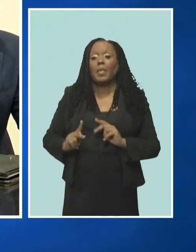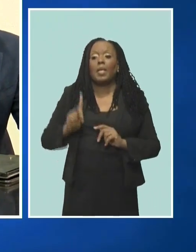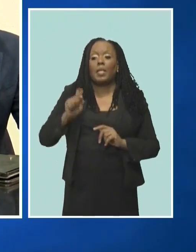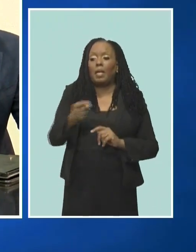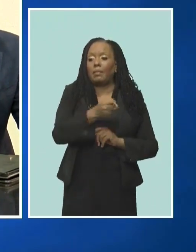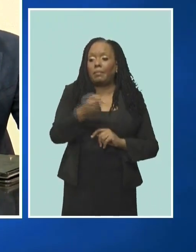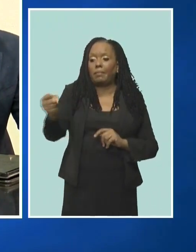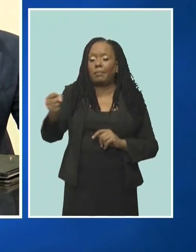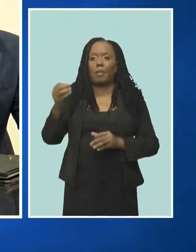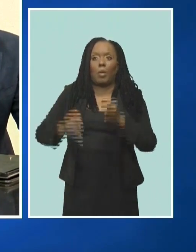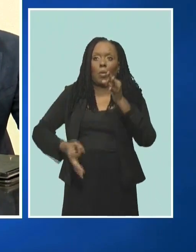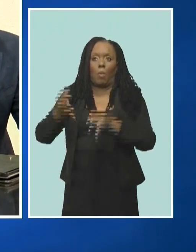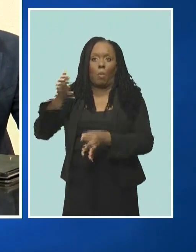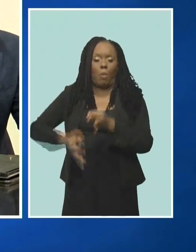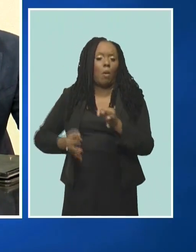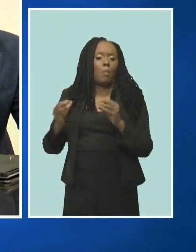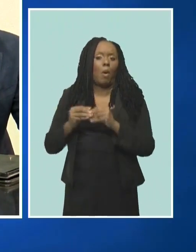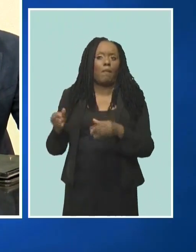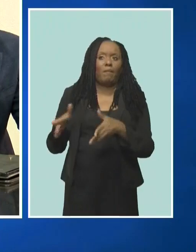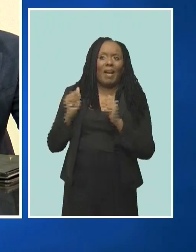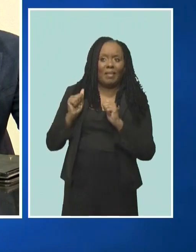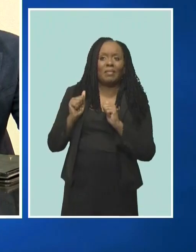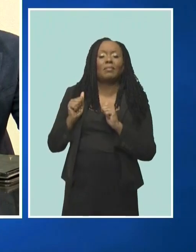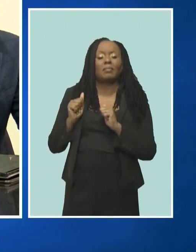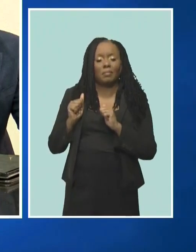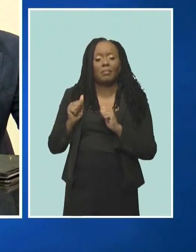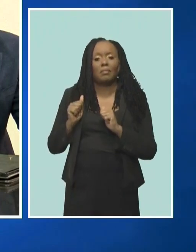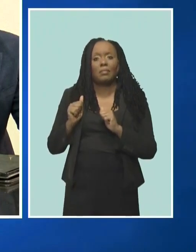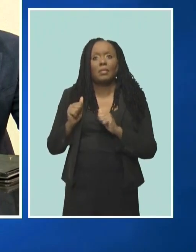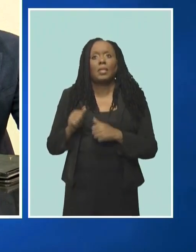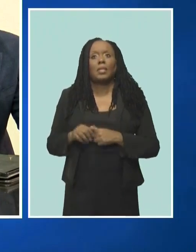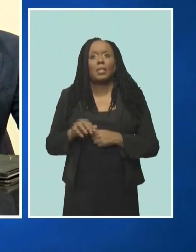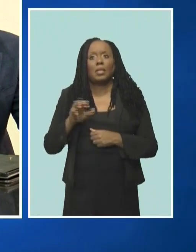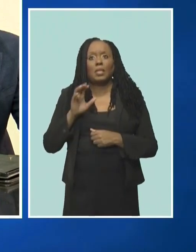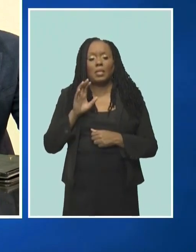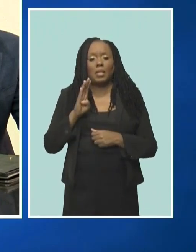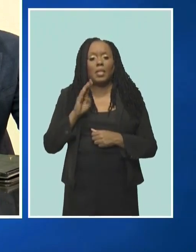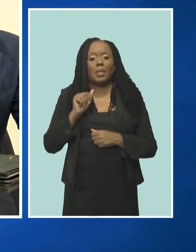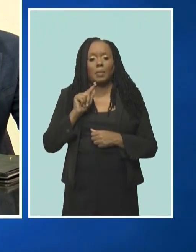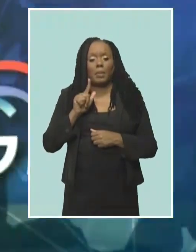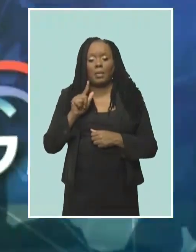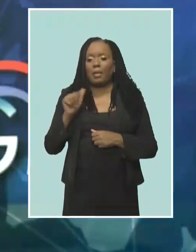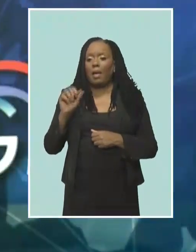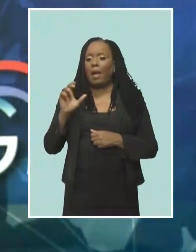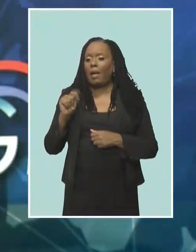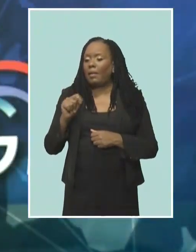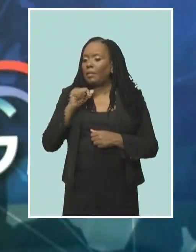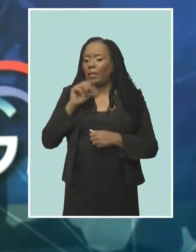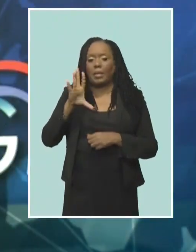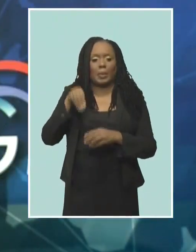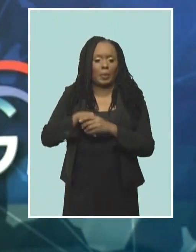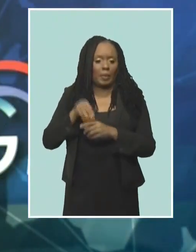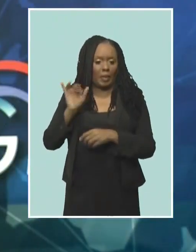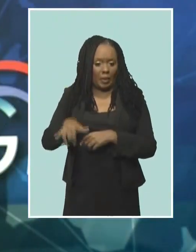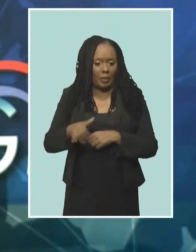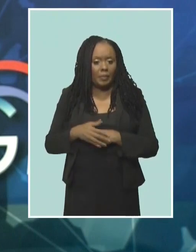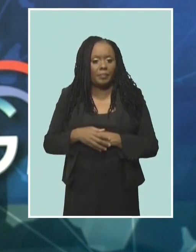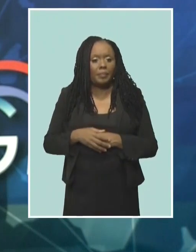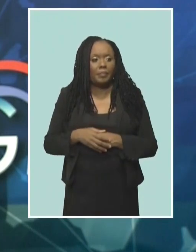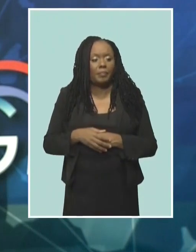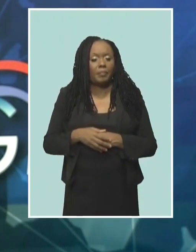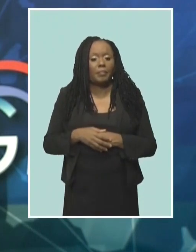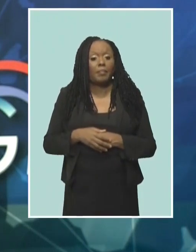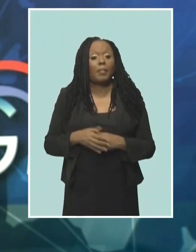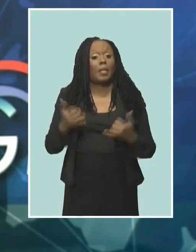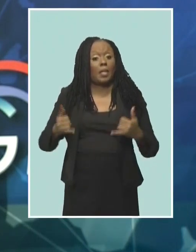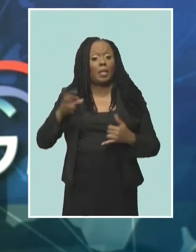swifter manner. And that is the Bail Act or the Bail Bill does not address that. Meanwhile, parliamentary debate